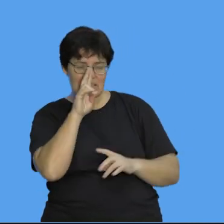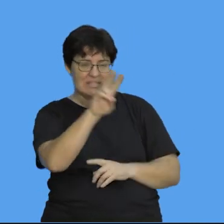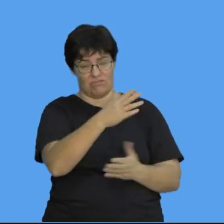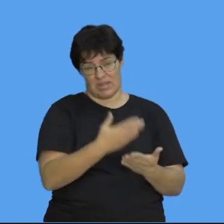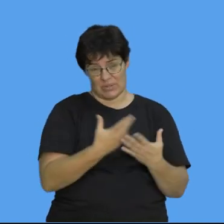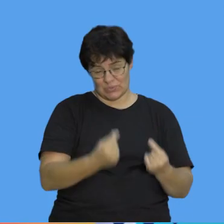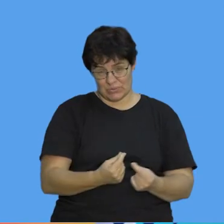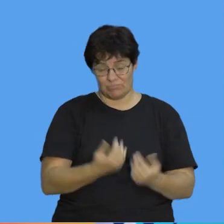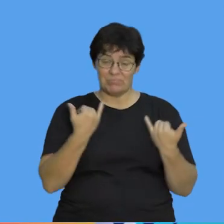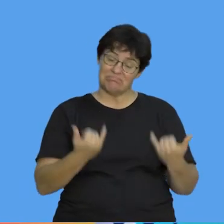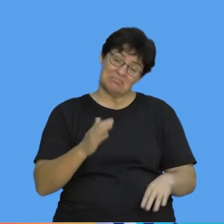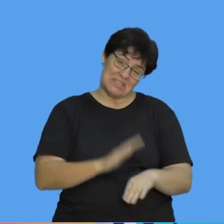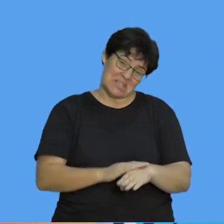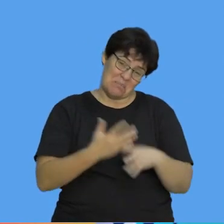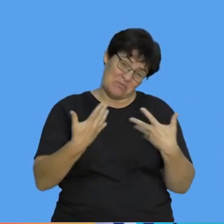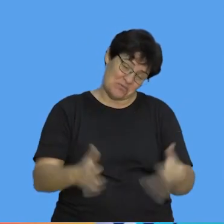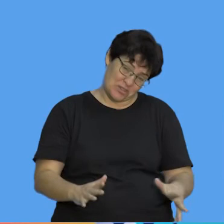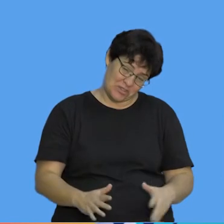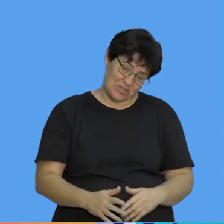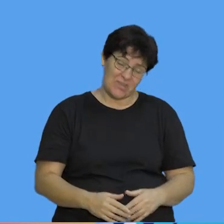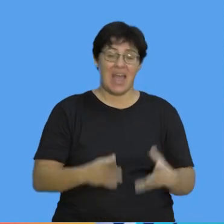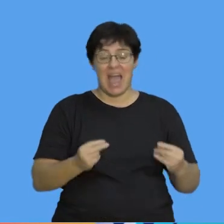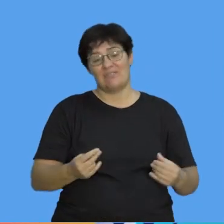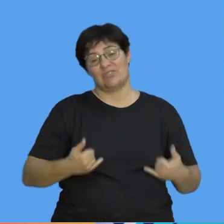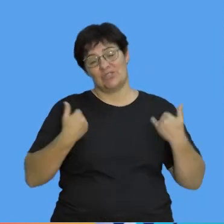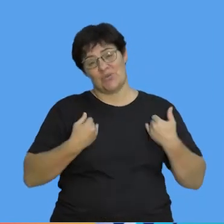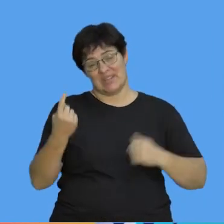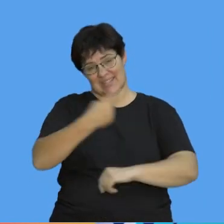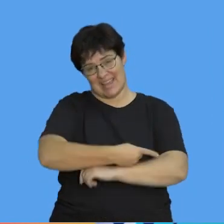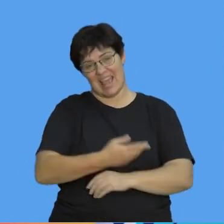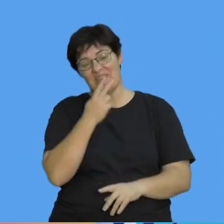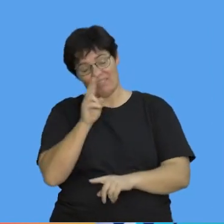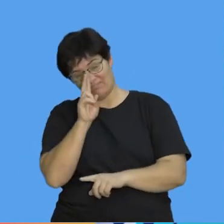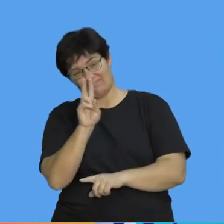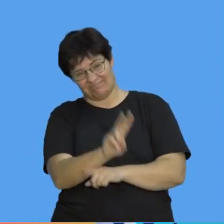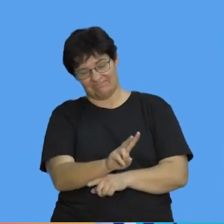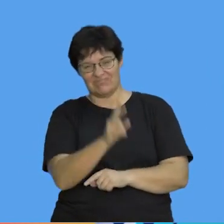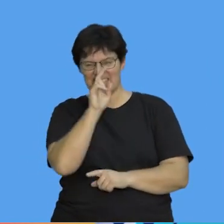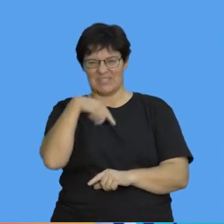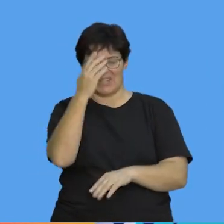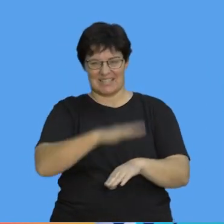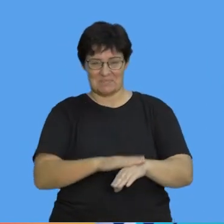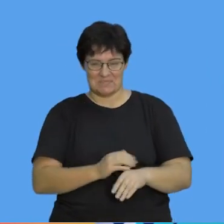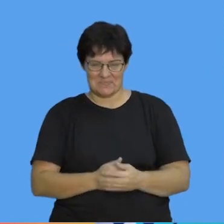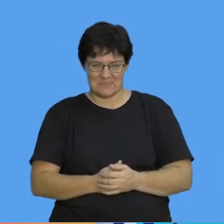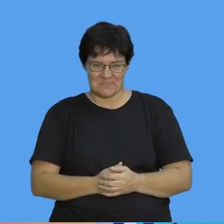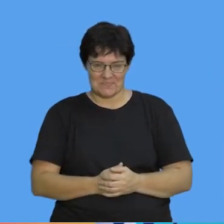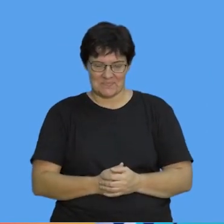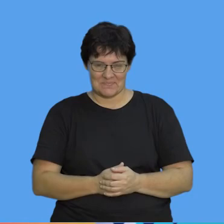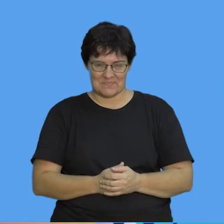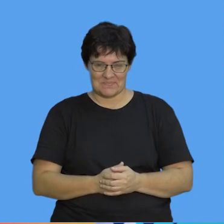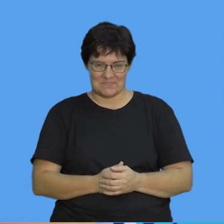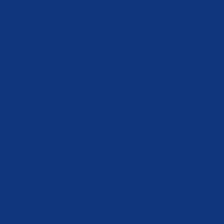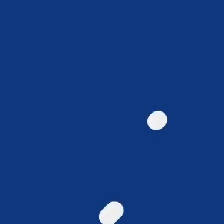it. We've run out of time for the day. All right, guys, have a wonderful day. Thank you for tuning in. We're going to see you next time.